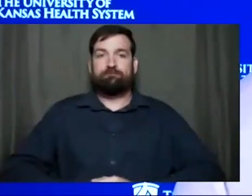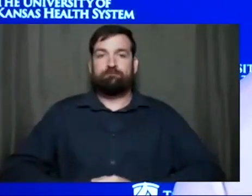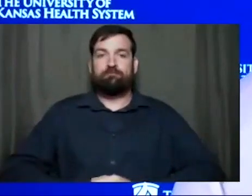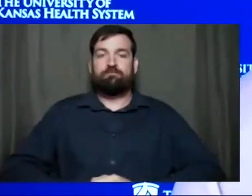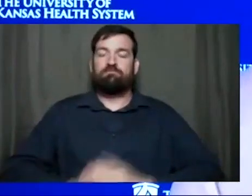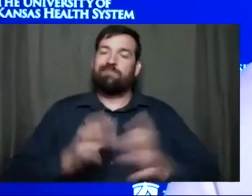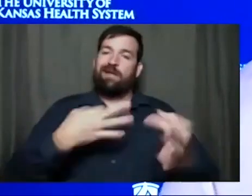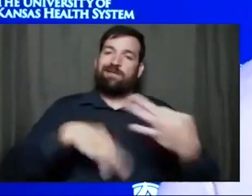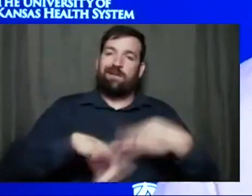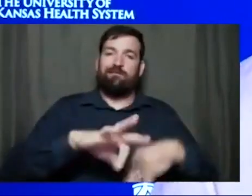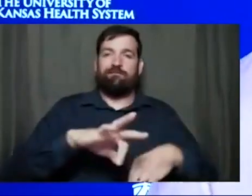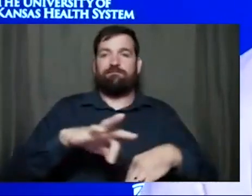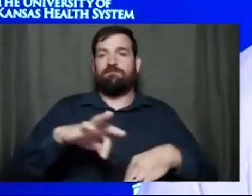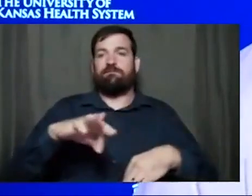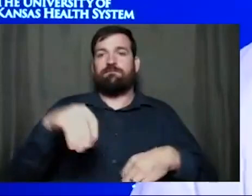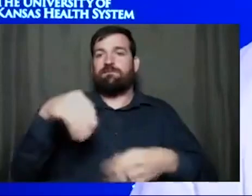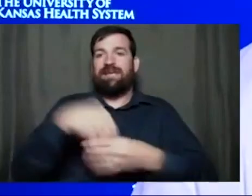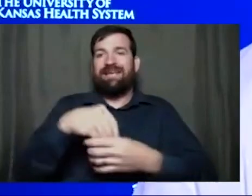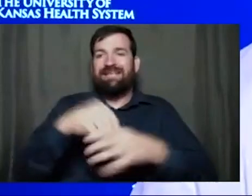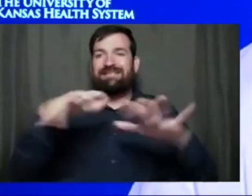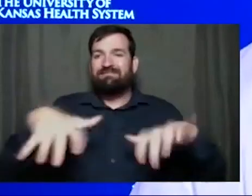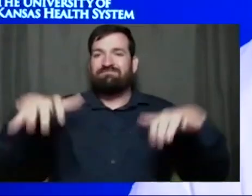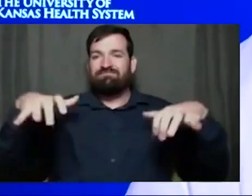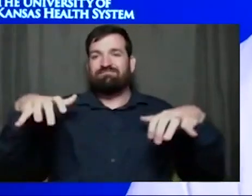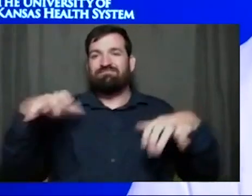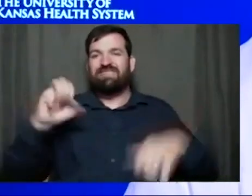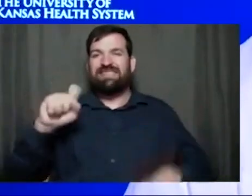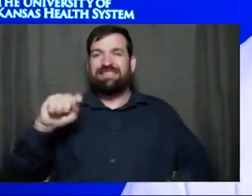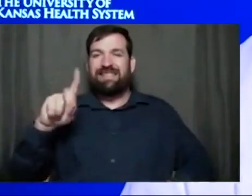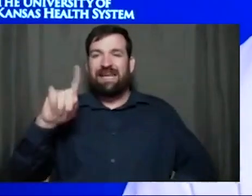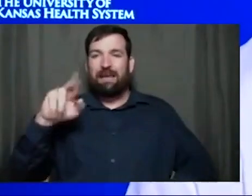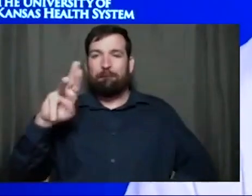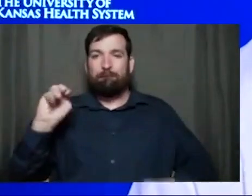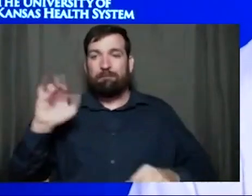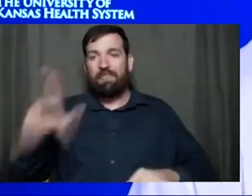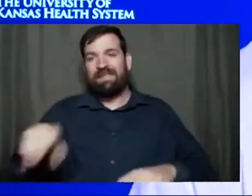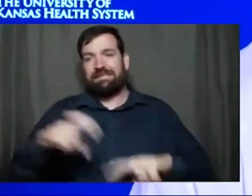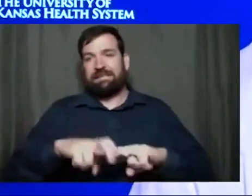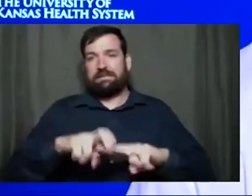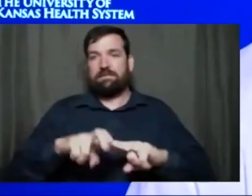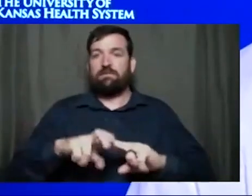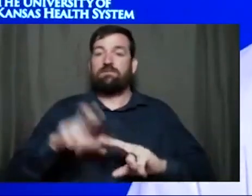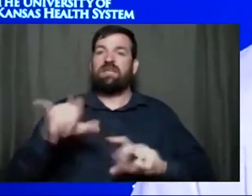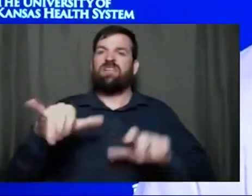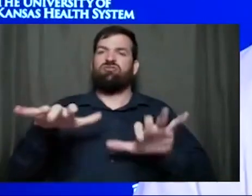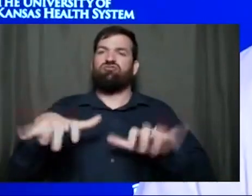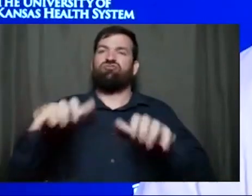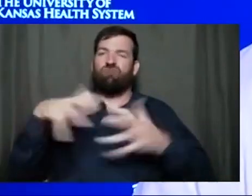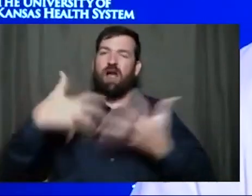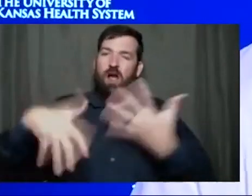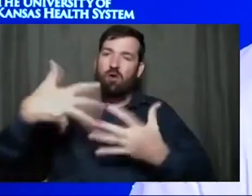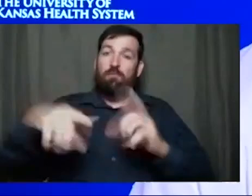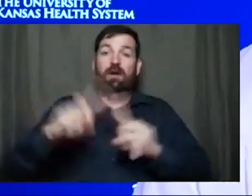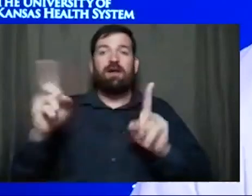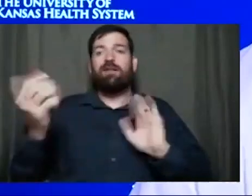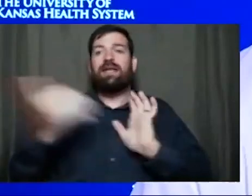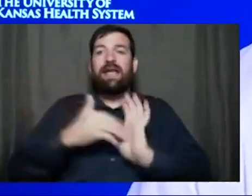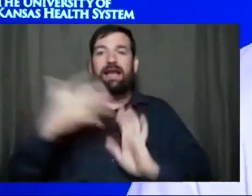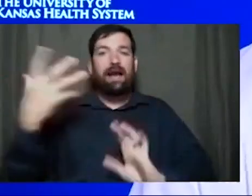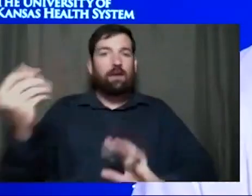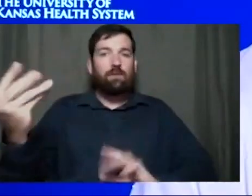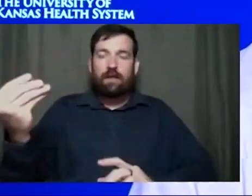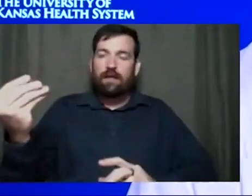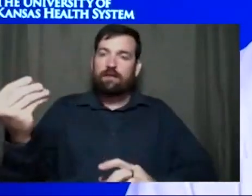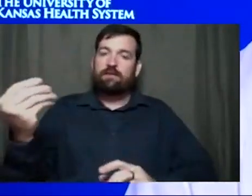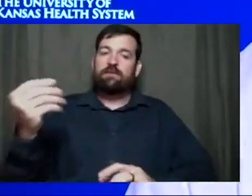being in a stadium. In those seats, we know that there is those crowds, but again, I think with the outdoor the air